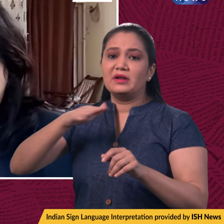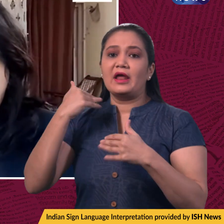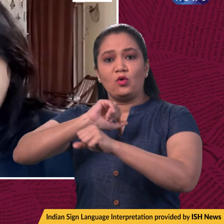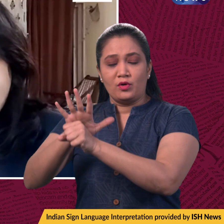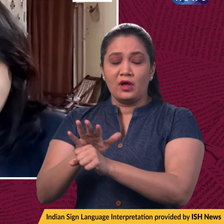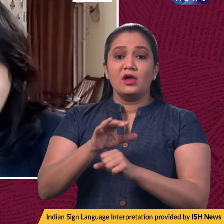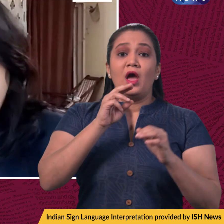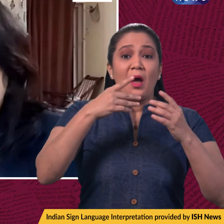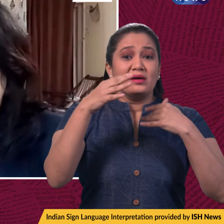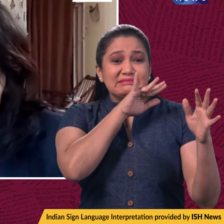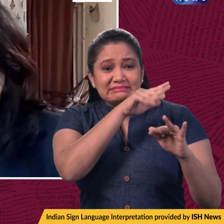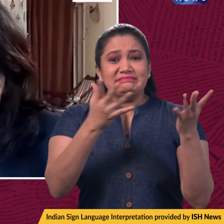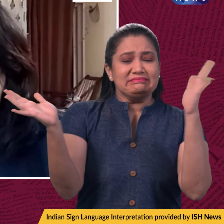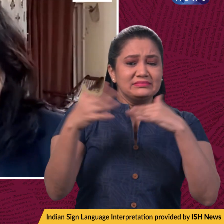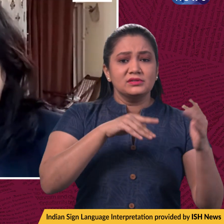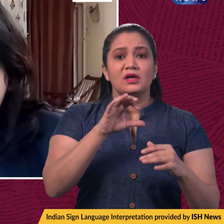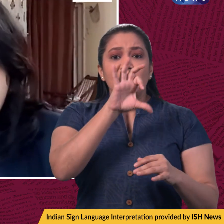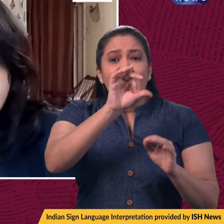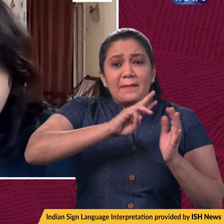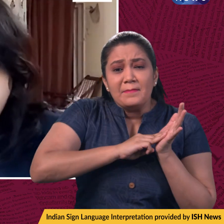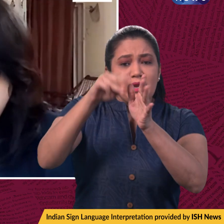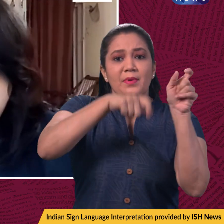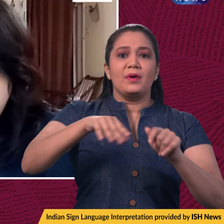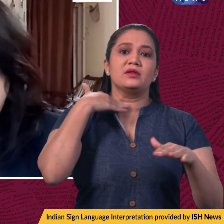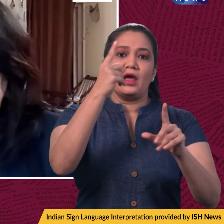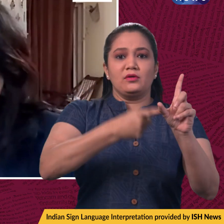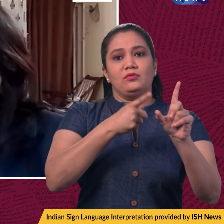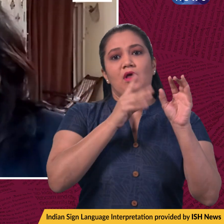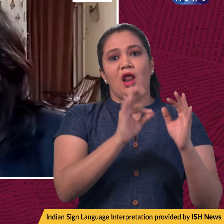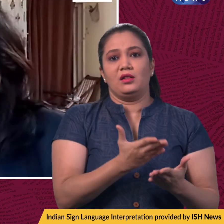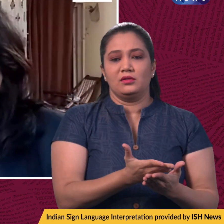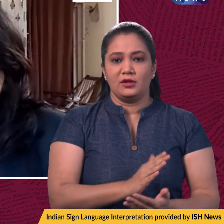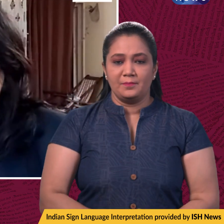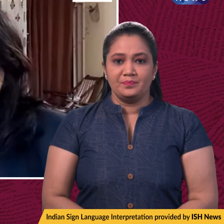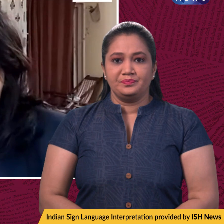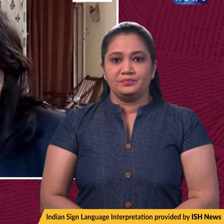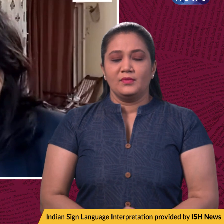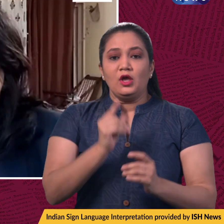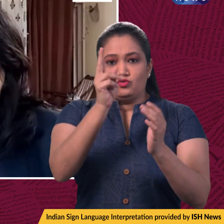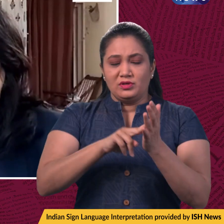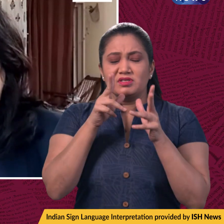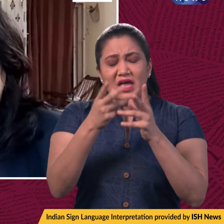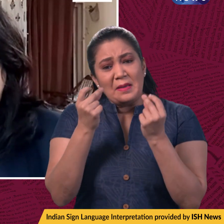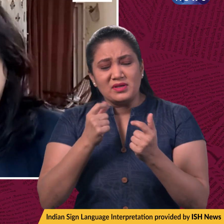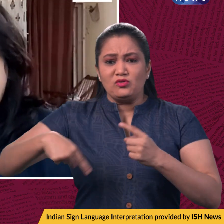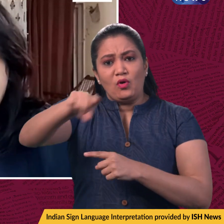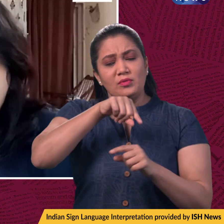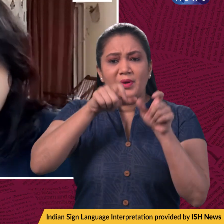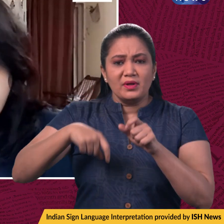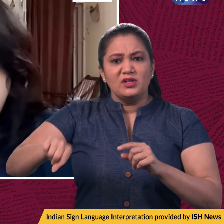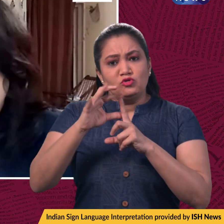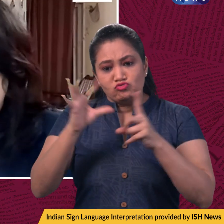is causing 9 million premature deaths a year, according to this report. The UN has also called for an immediate